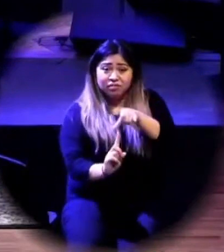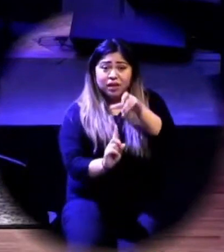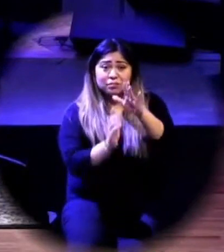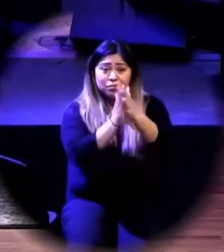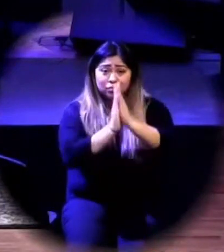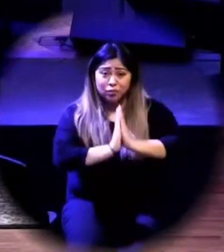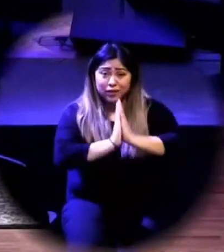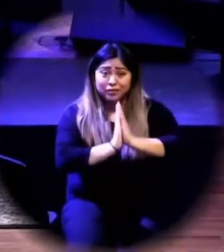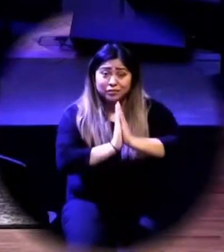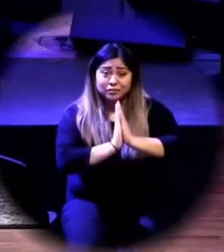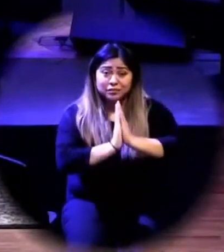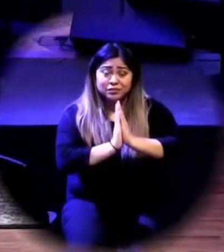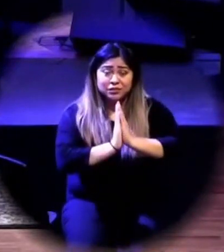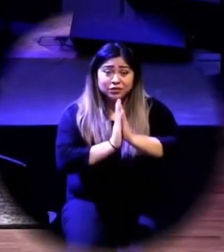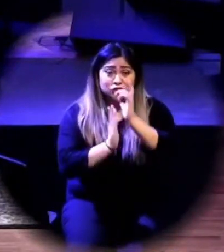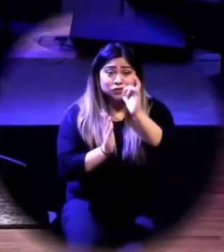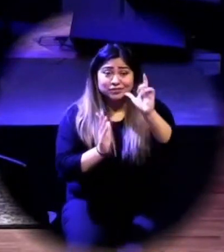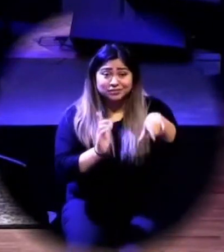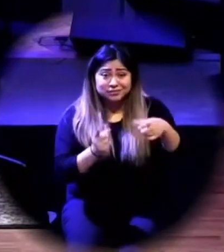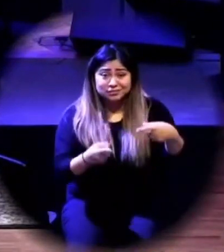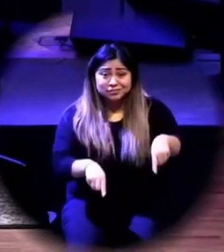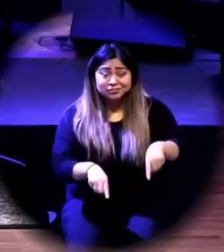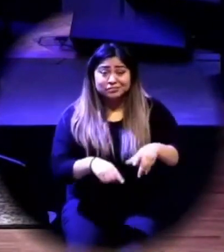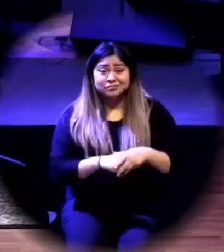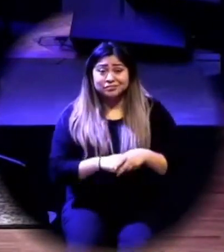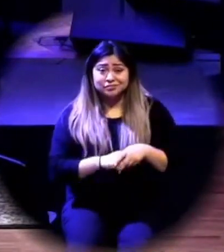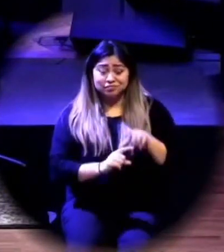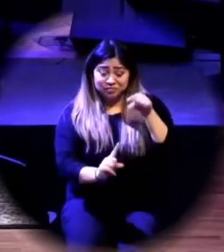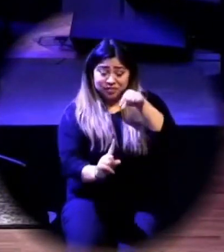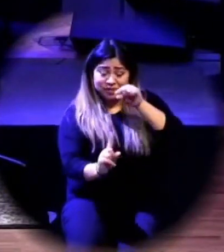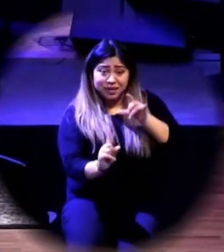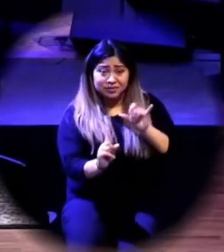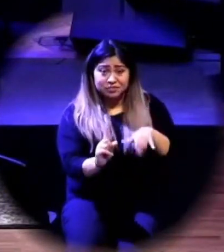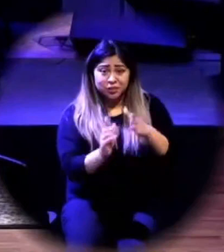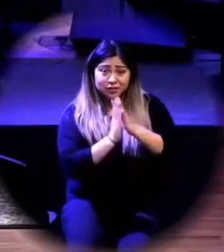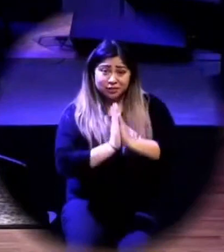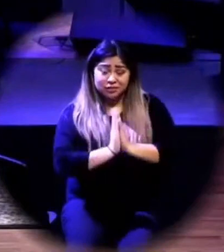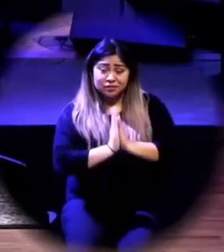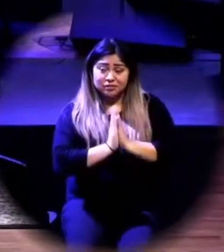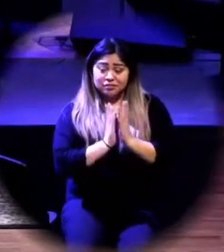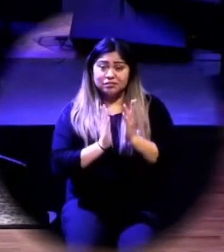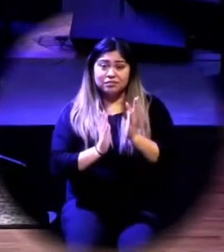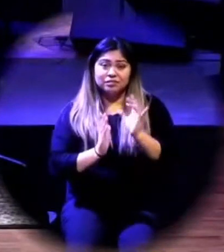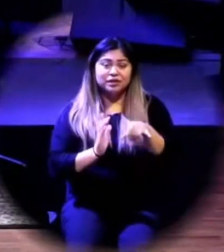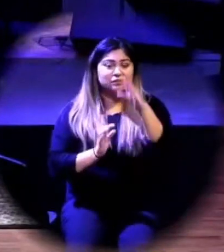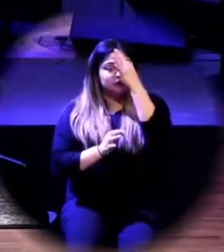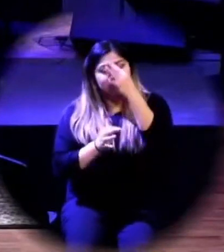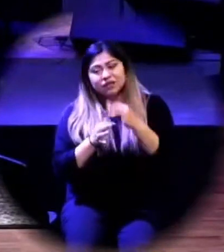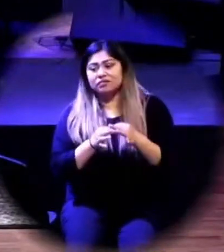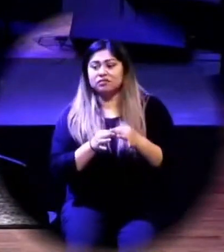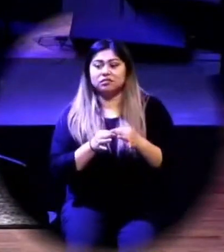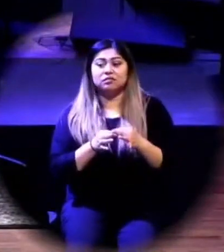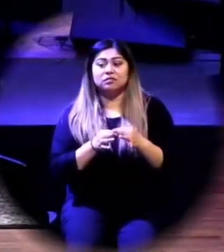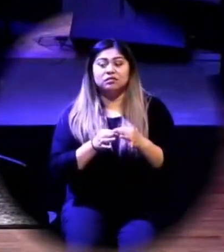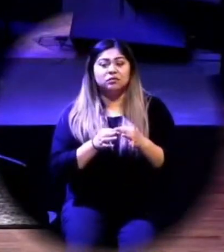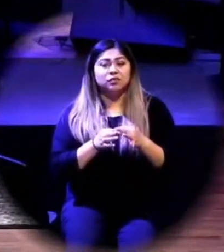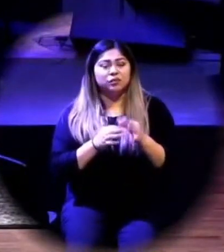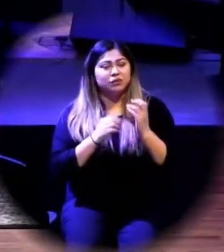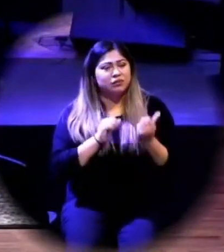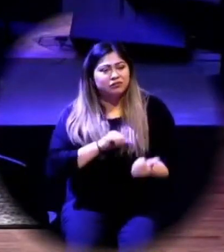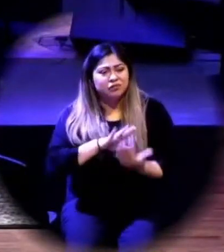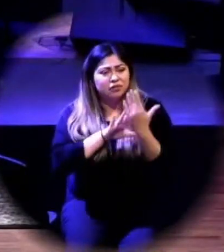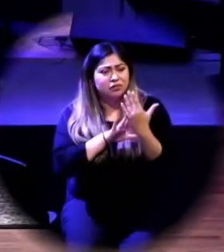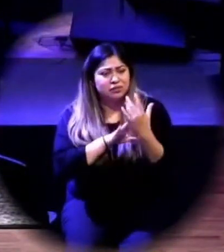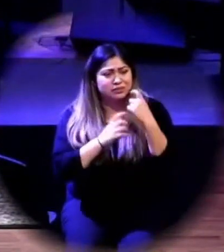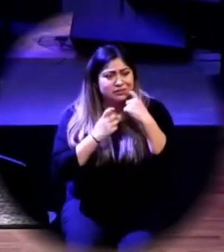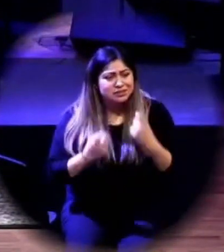prayers that we can pray sometimes. When we are confronted with the results of sin and brokenness, when we are